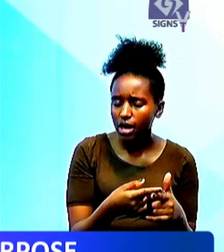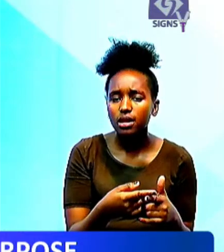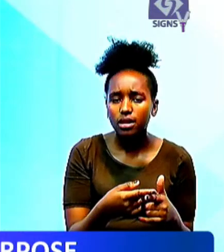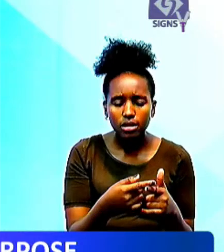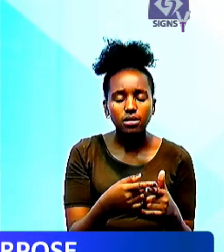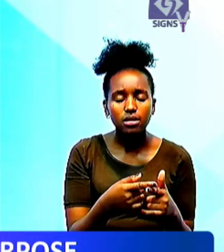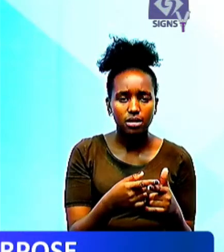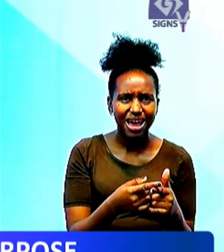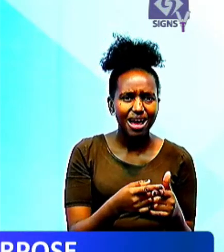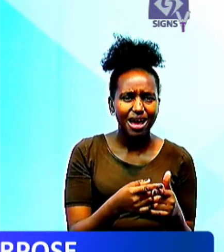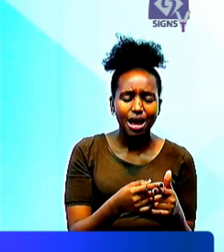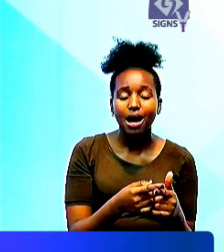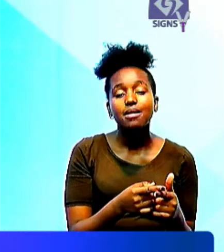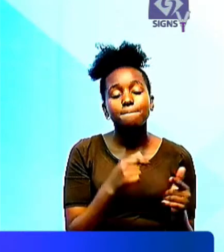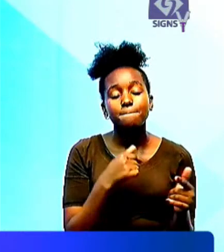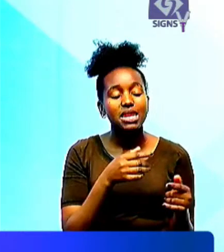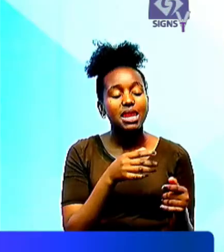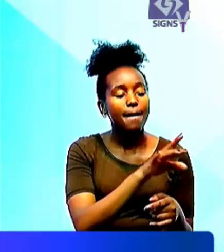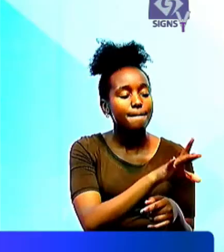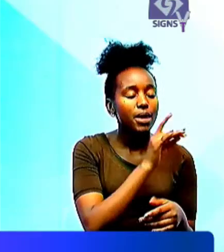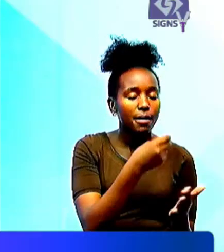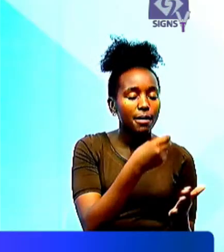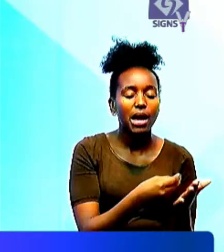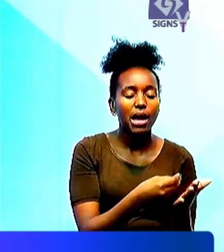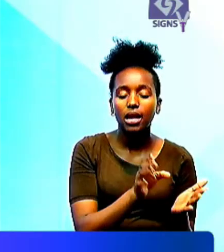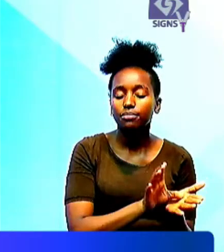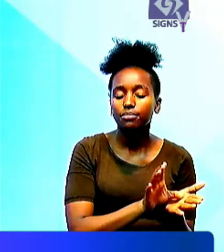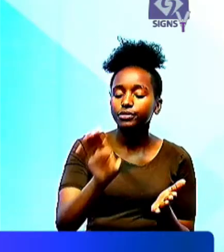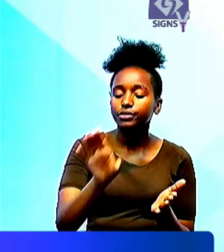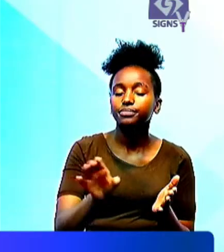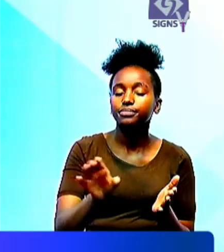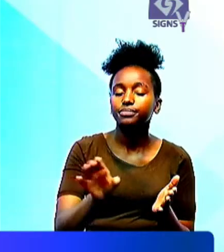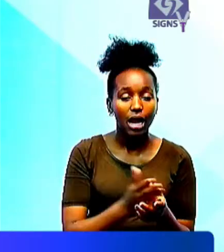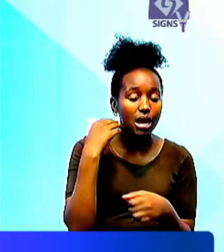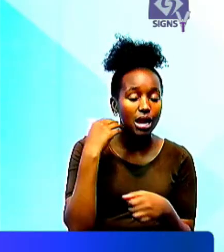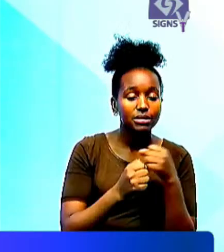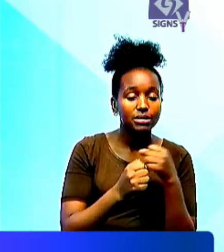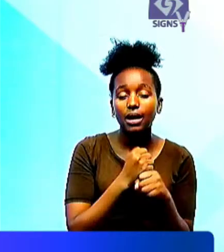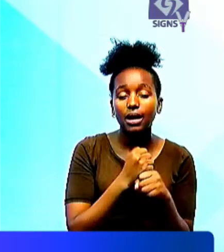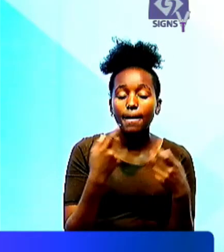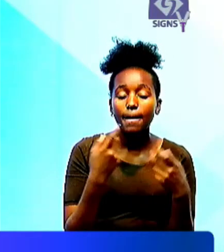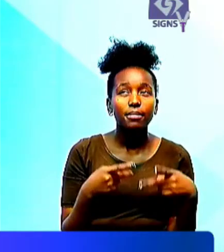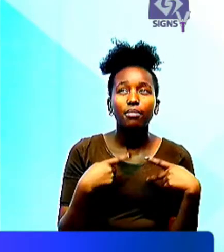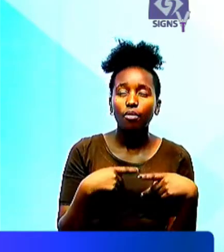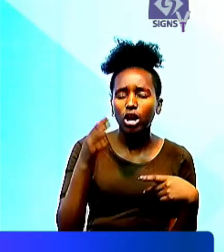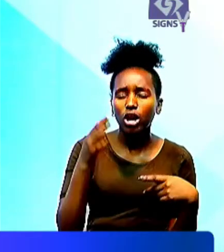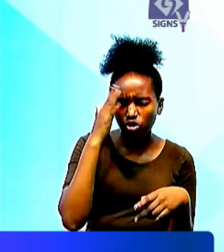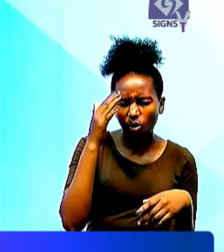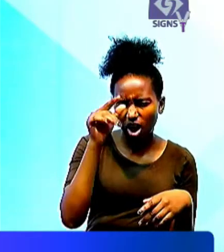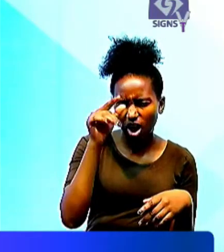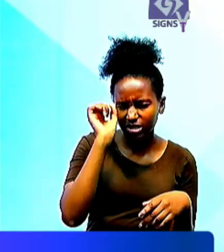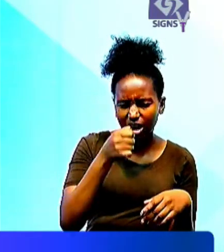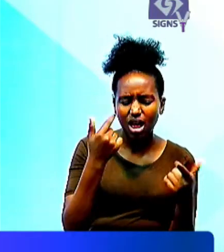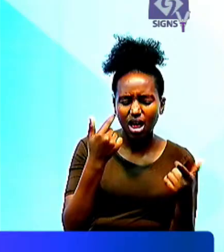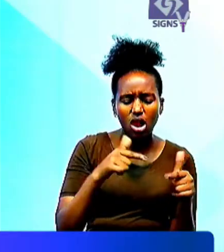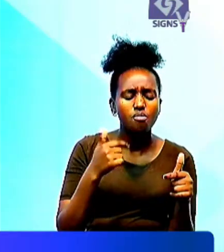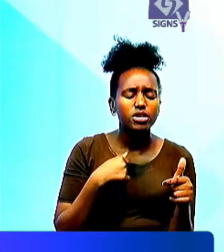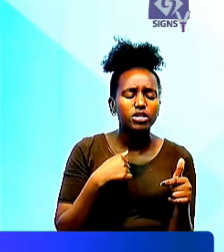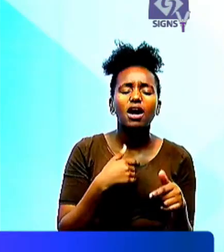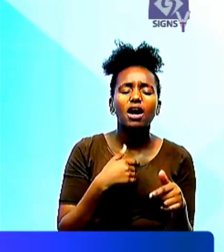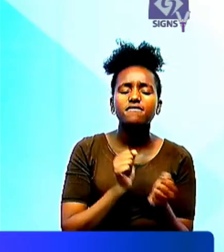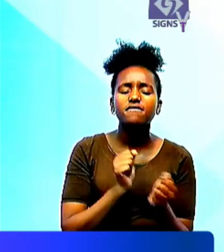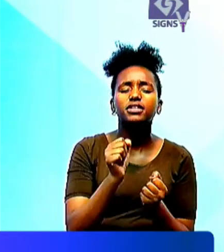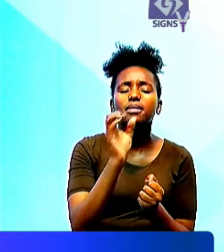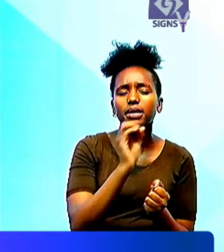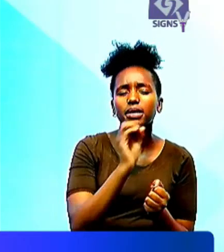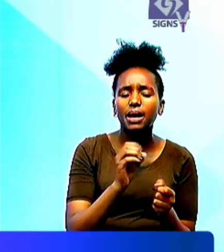initially the people were lending now to the government, like last year. If the government can give me 15% on the treasury bill, why should I give Moses